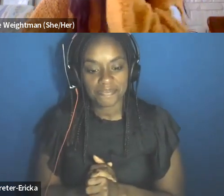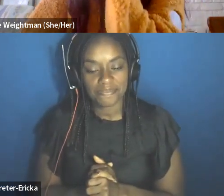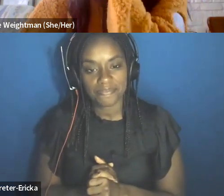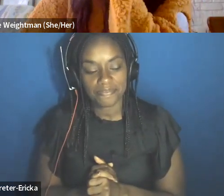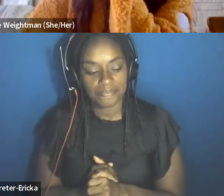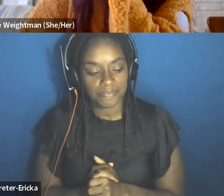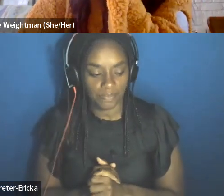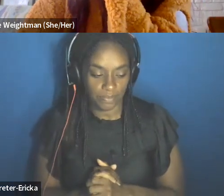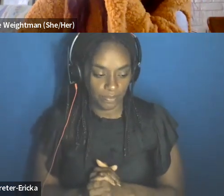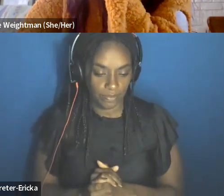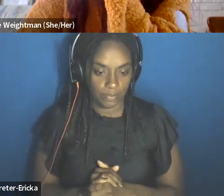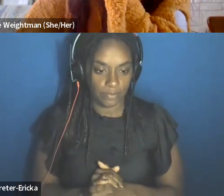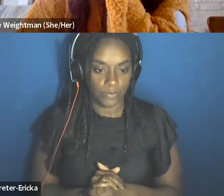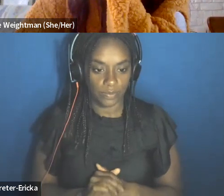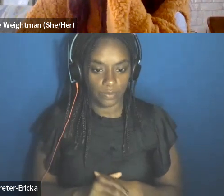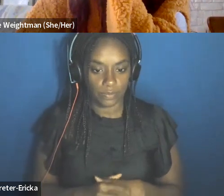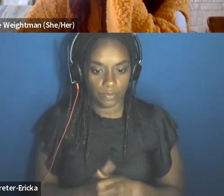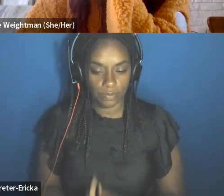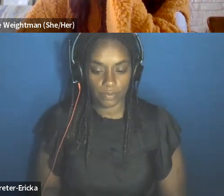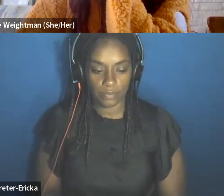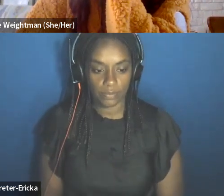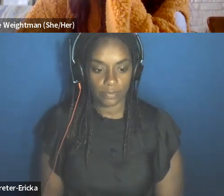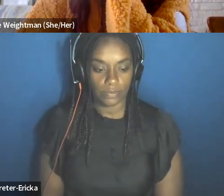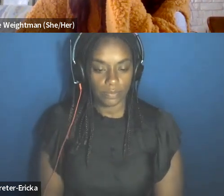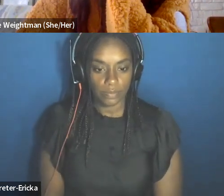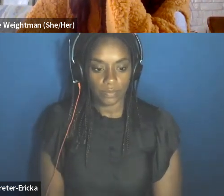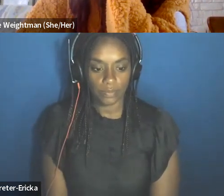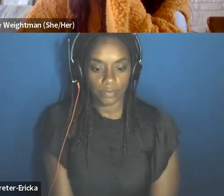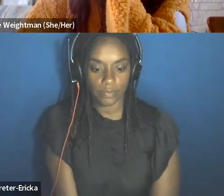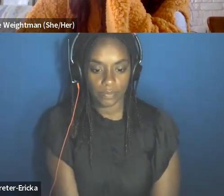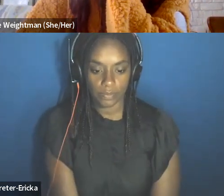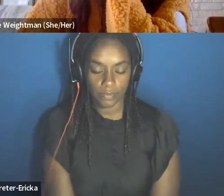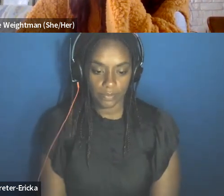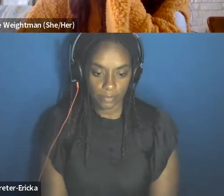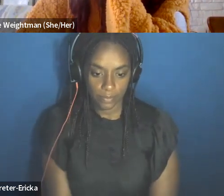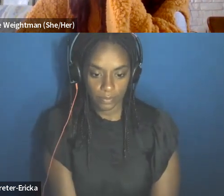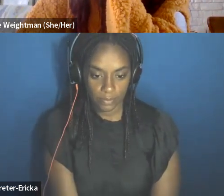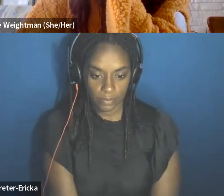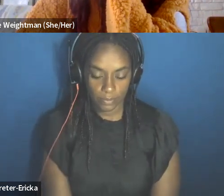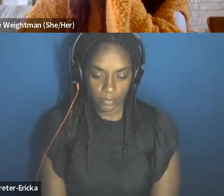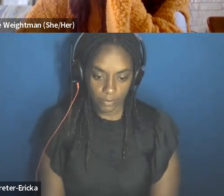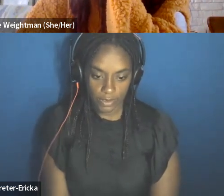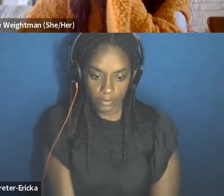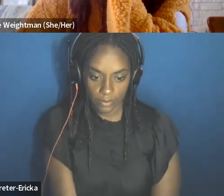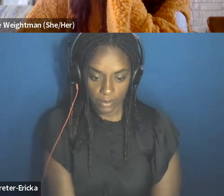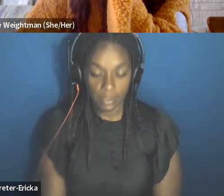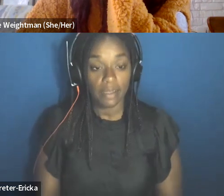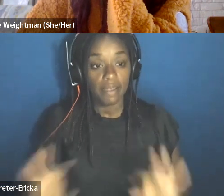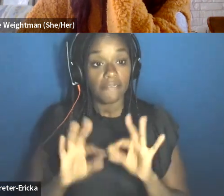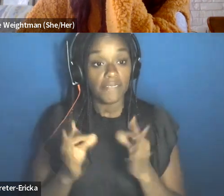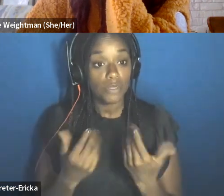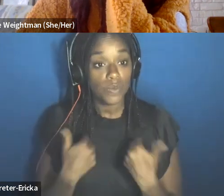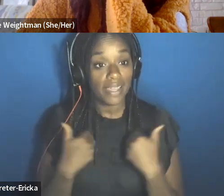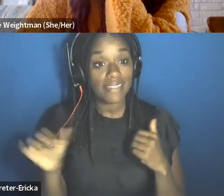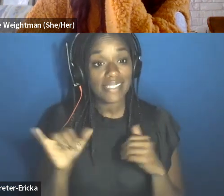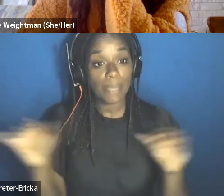And we also had, for the families, we had the same organizations there, but then we